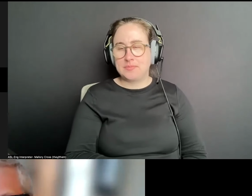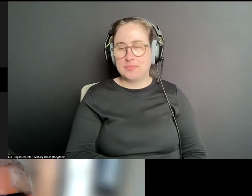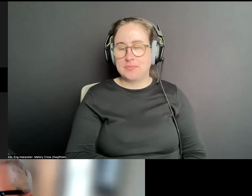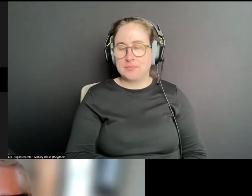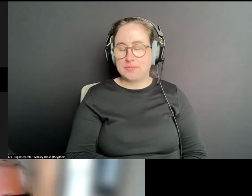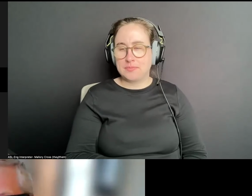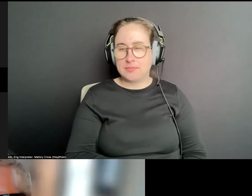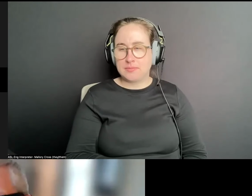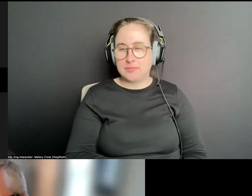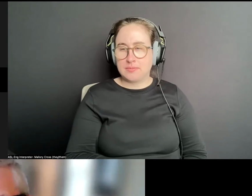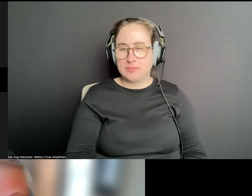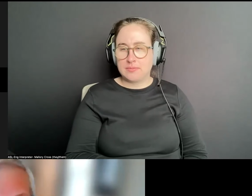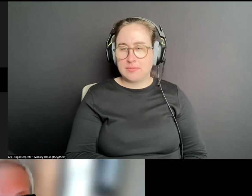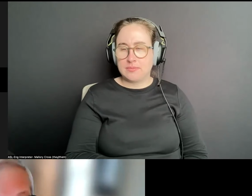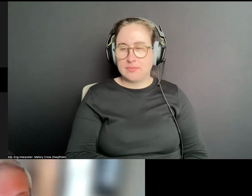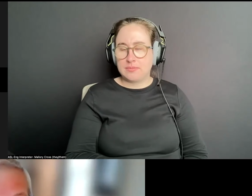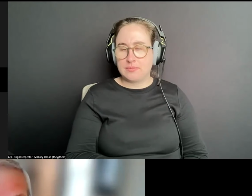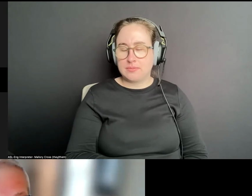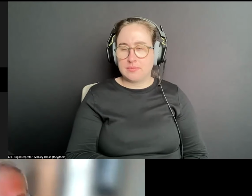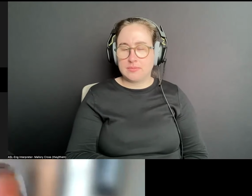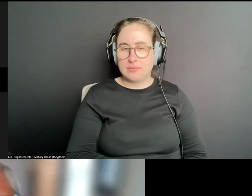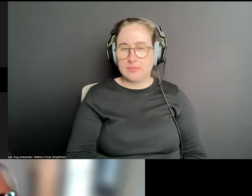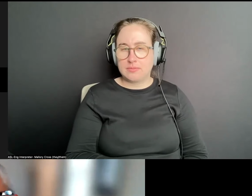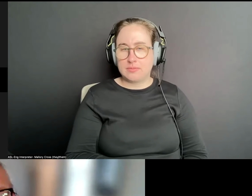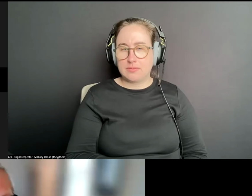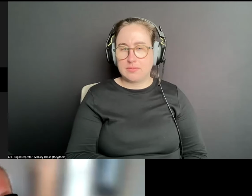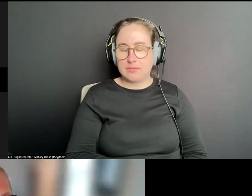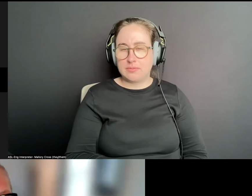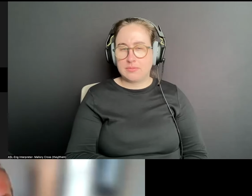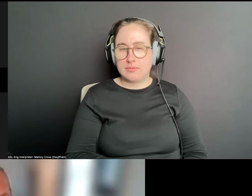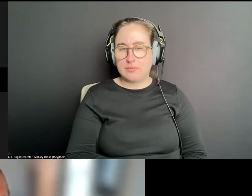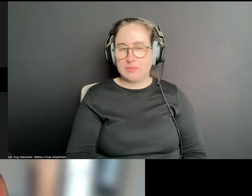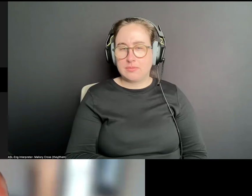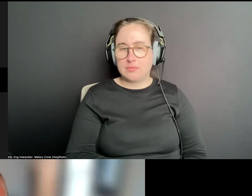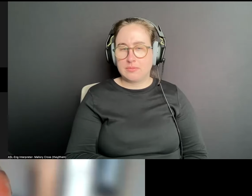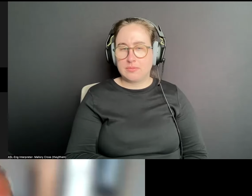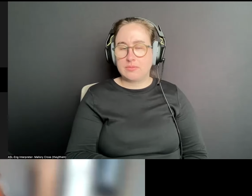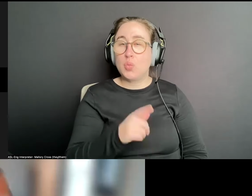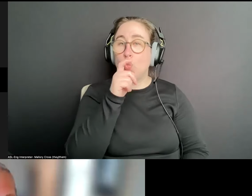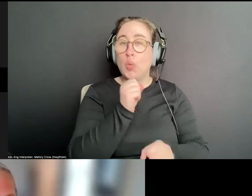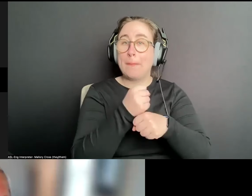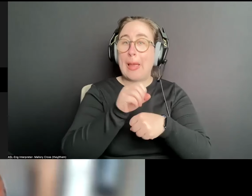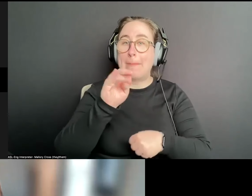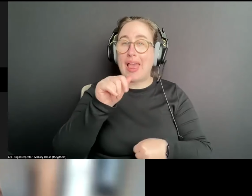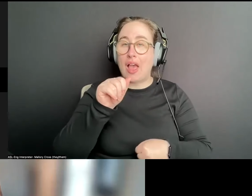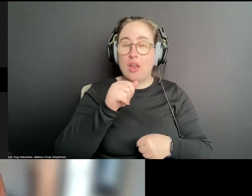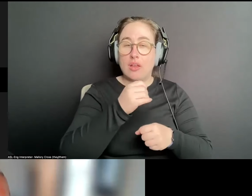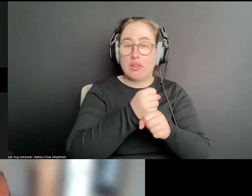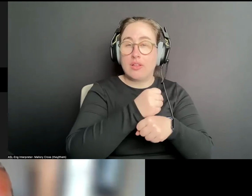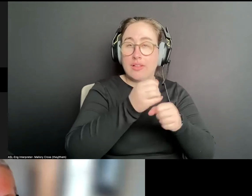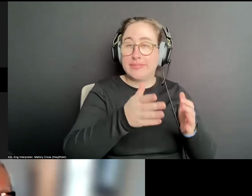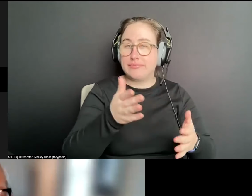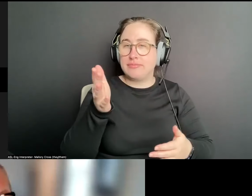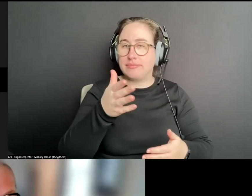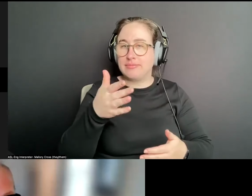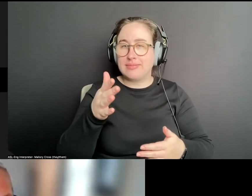distributed archives that by the producers themselves, by the regular folks that created media. If I can steal